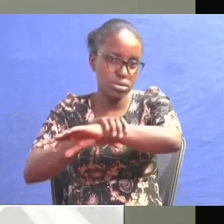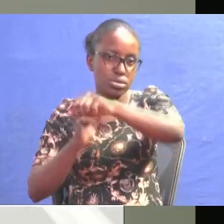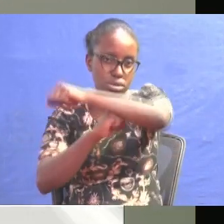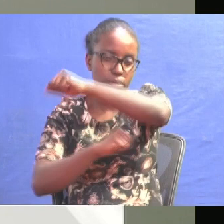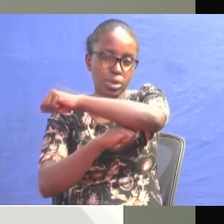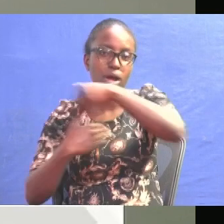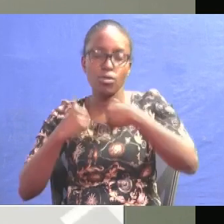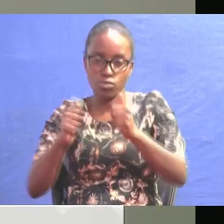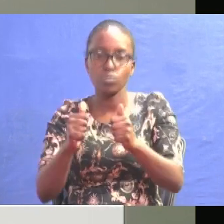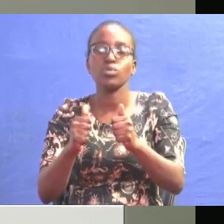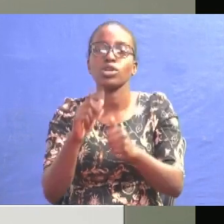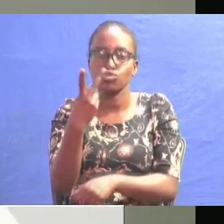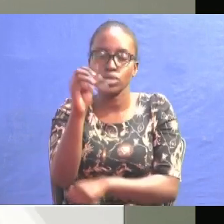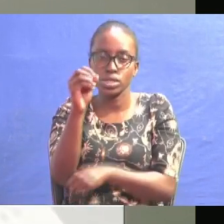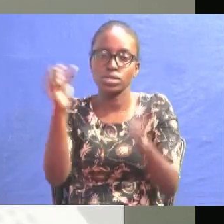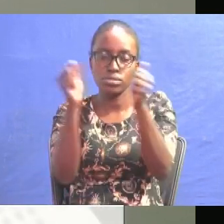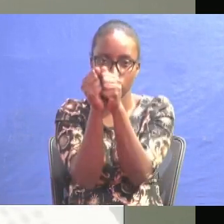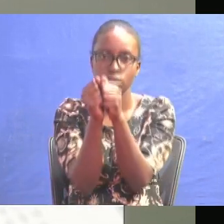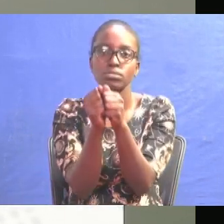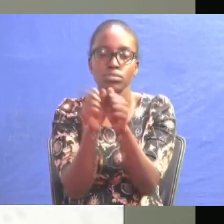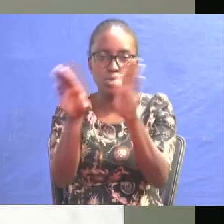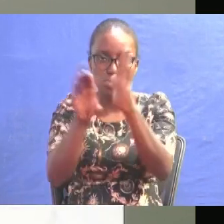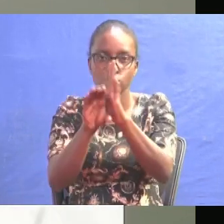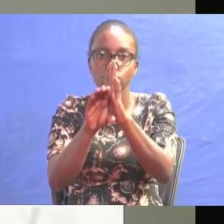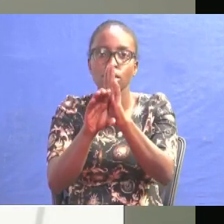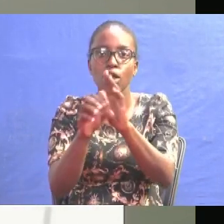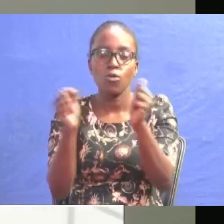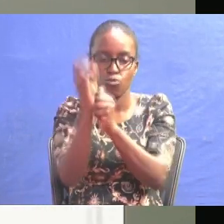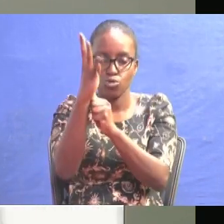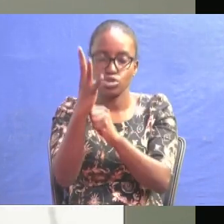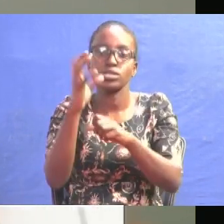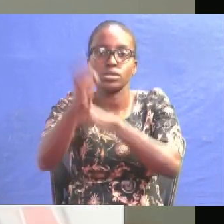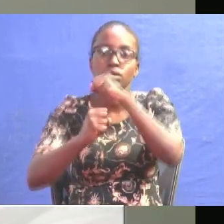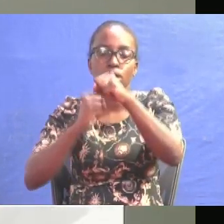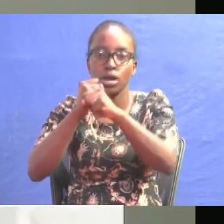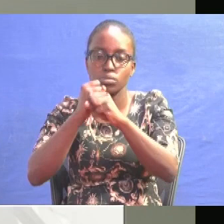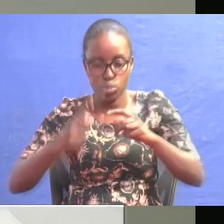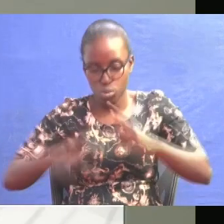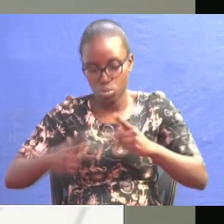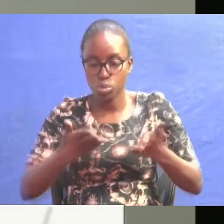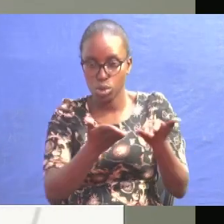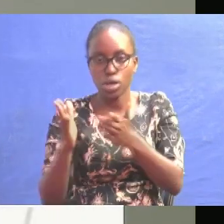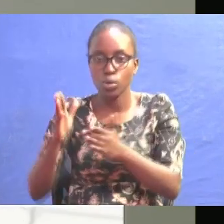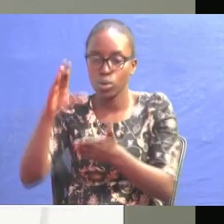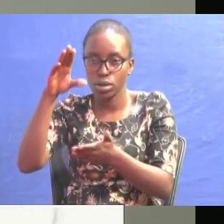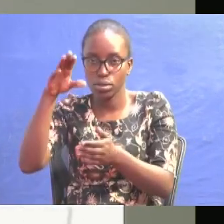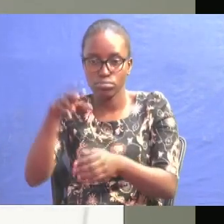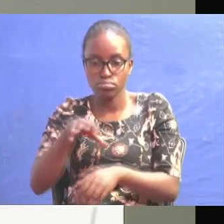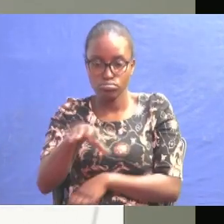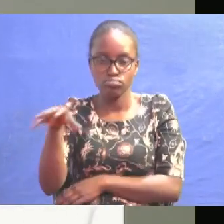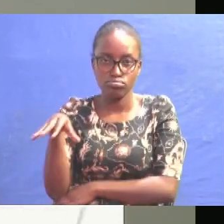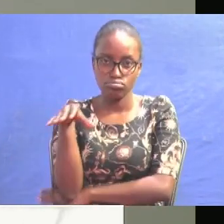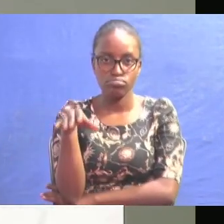we got in 2010, and we are right now 14 years, there are still people who are in the streets. And I would